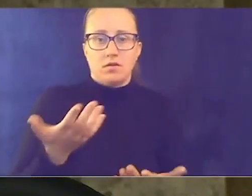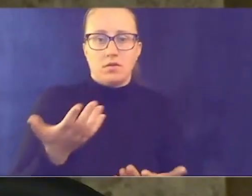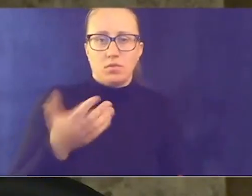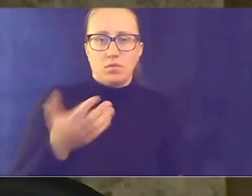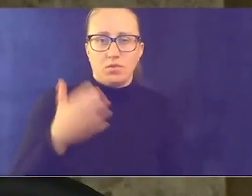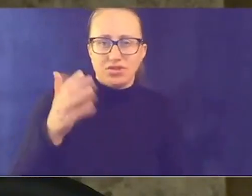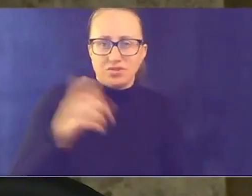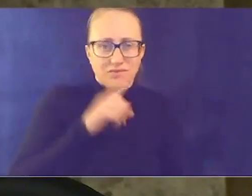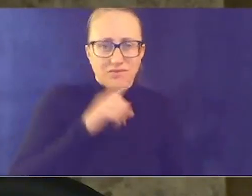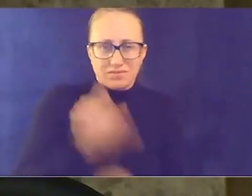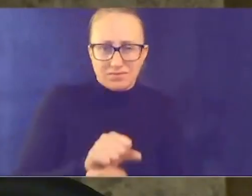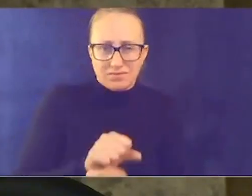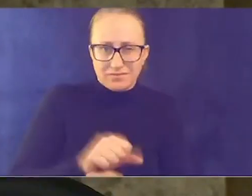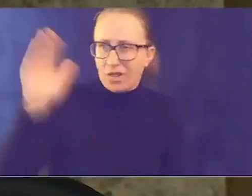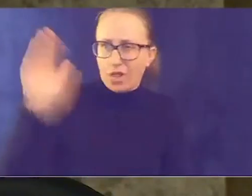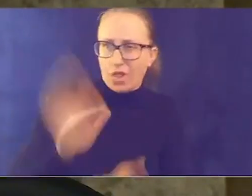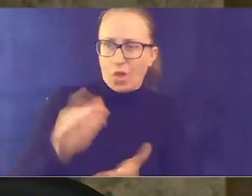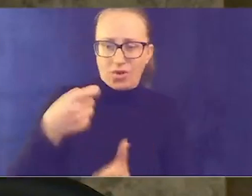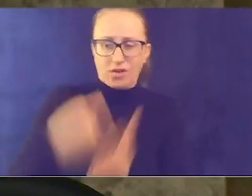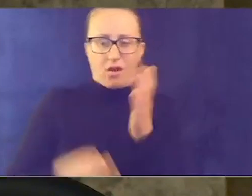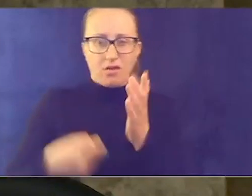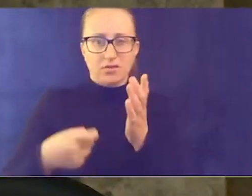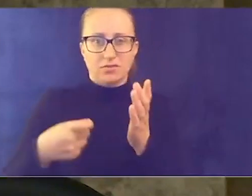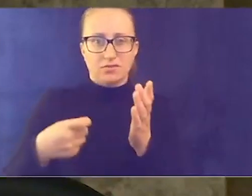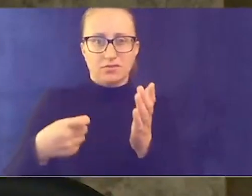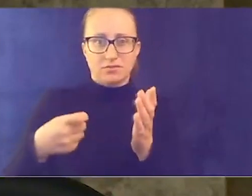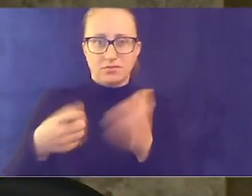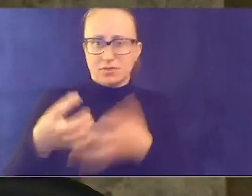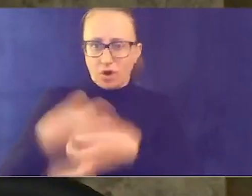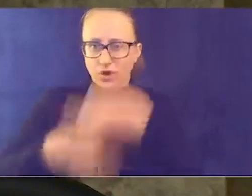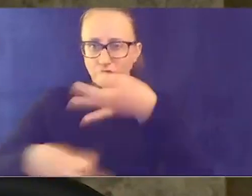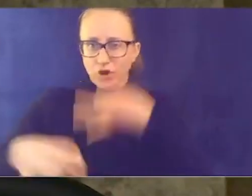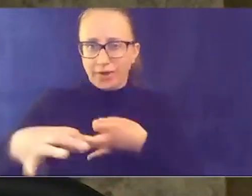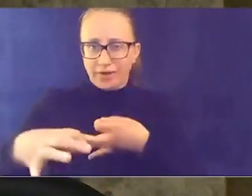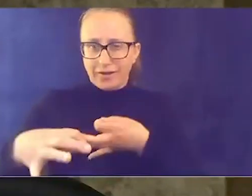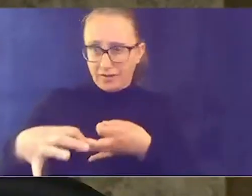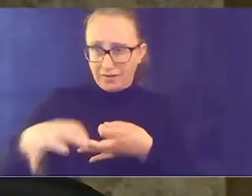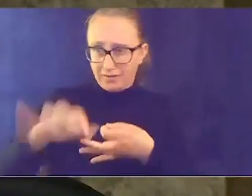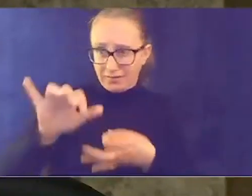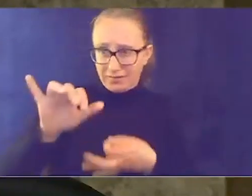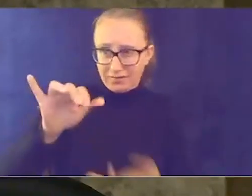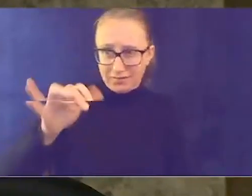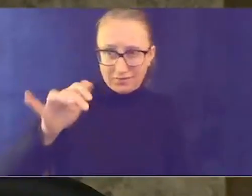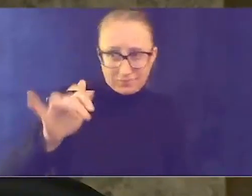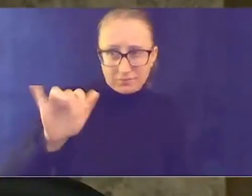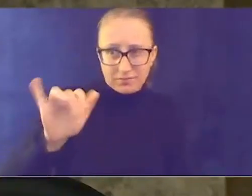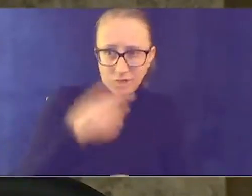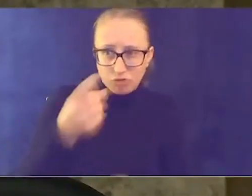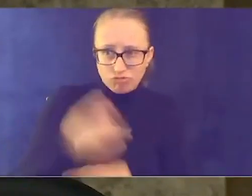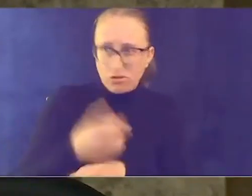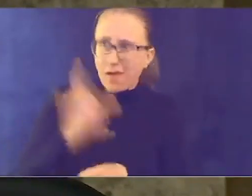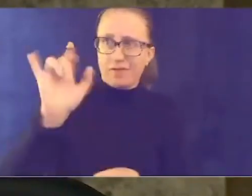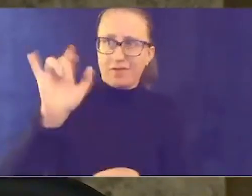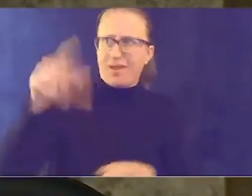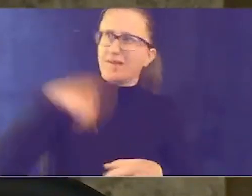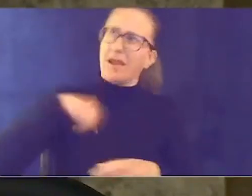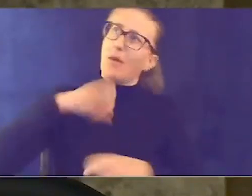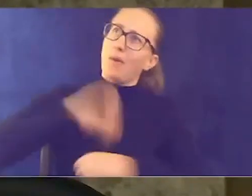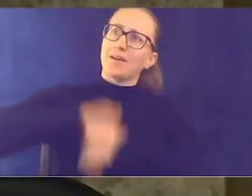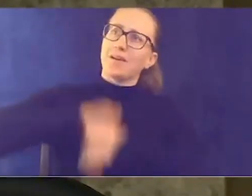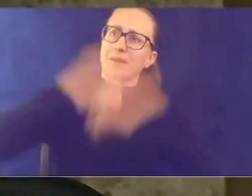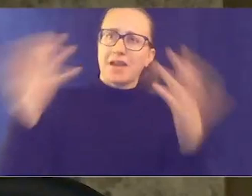alternative. Is that not correct? This is the big picture as I see it. Ms. Beck,